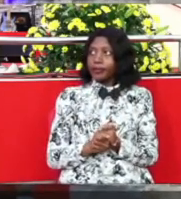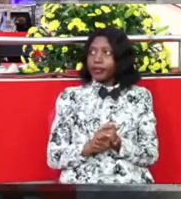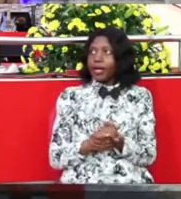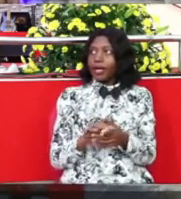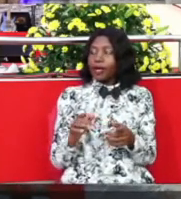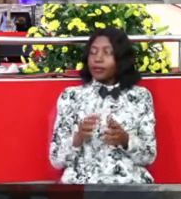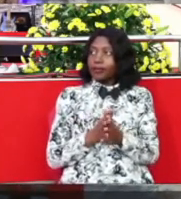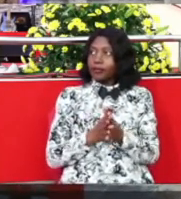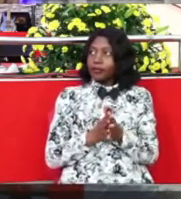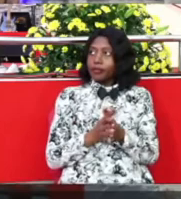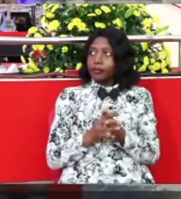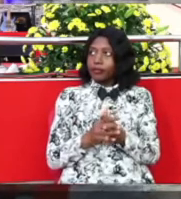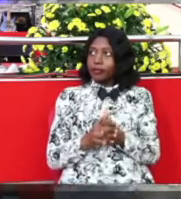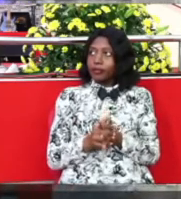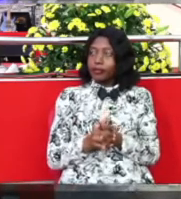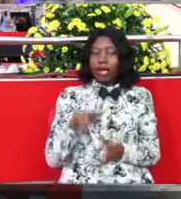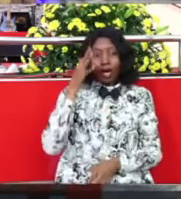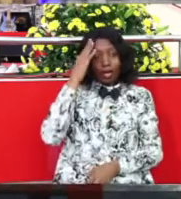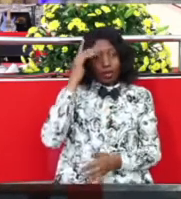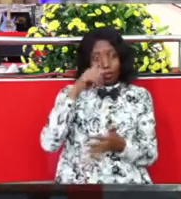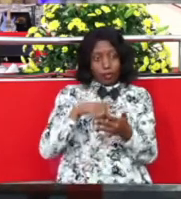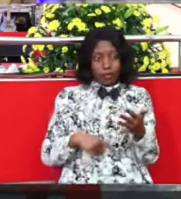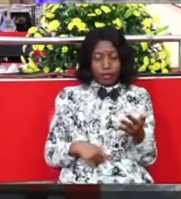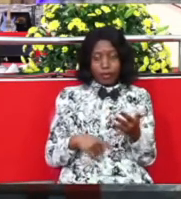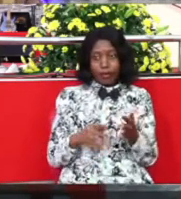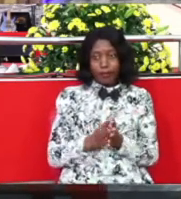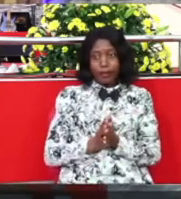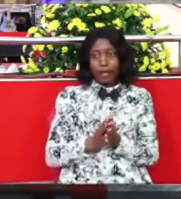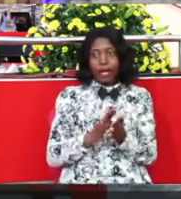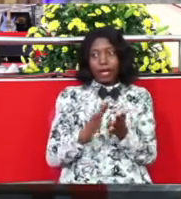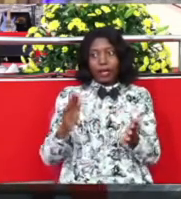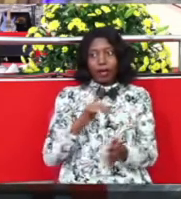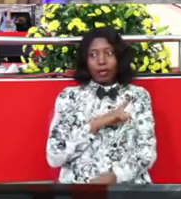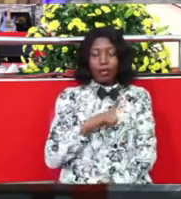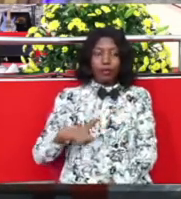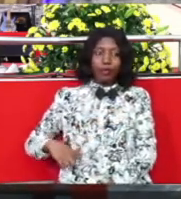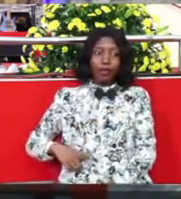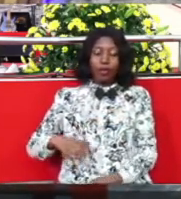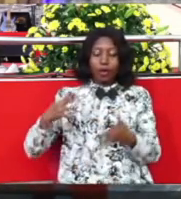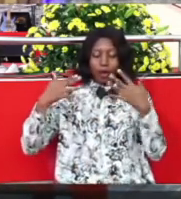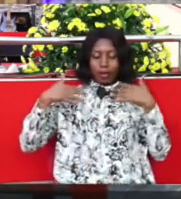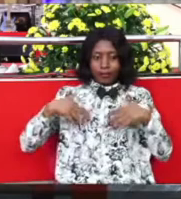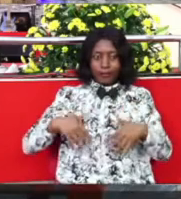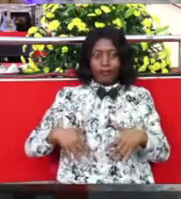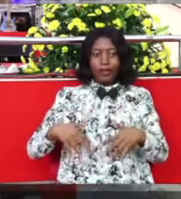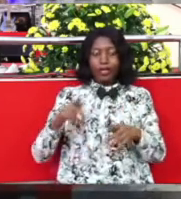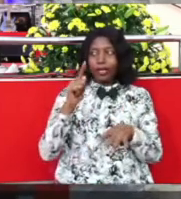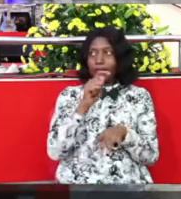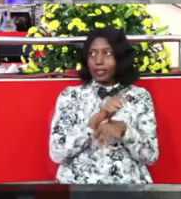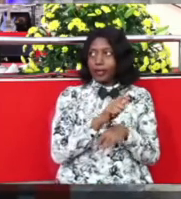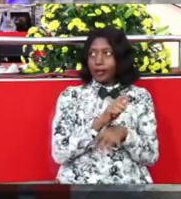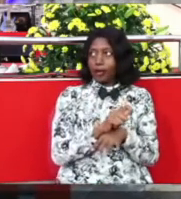sacrifice. And dhabihu ile. And you know what? Na unajua nini? The glory of the Lord filled the temple. Na utukufu wa Bwana